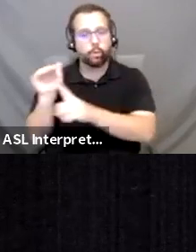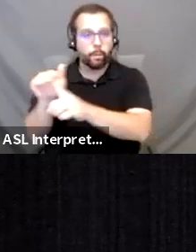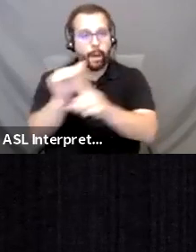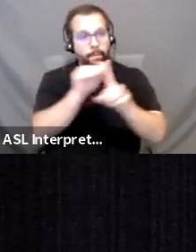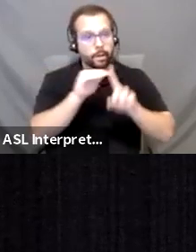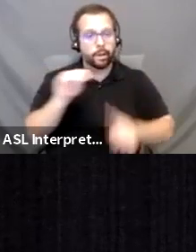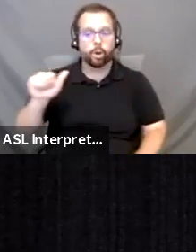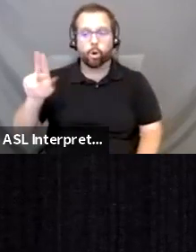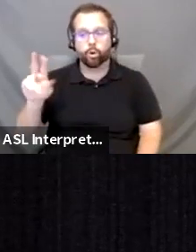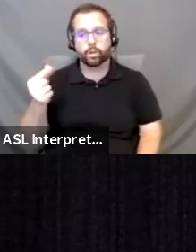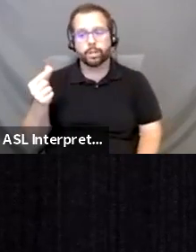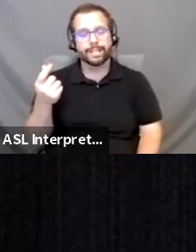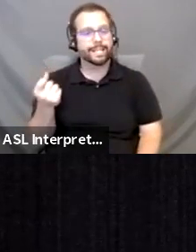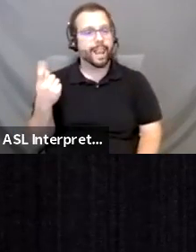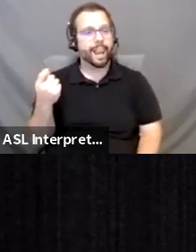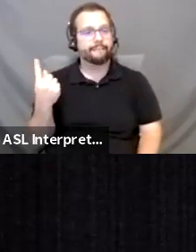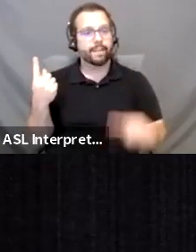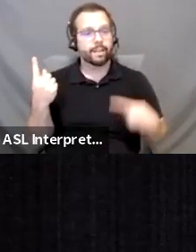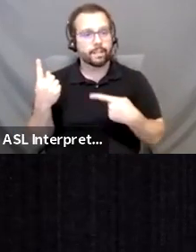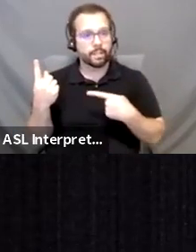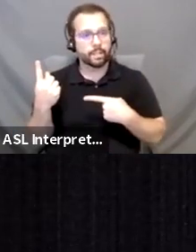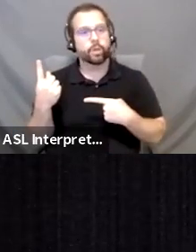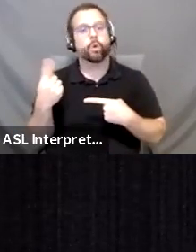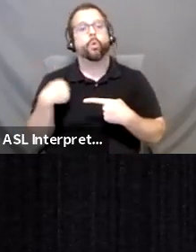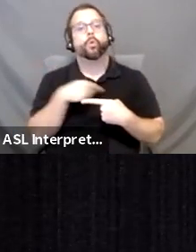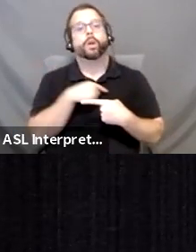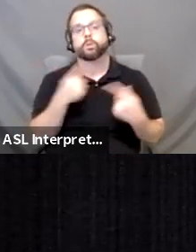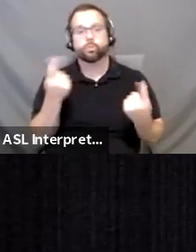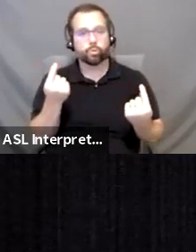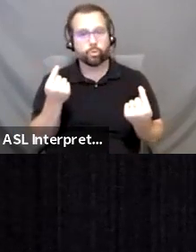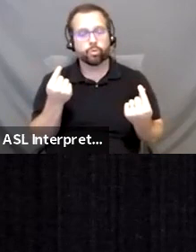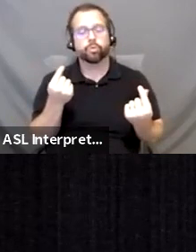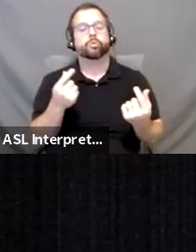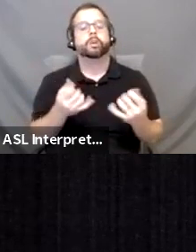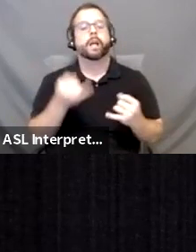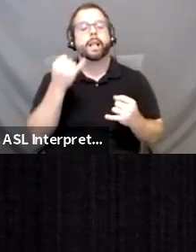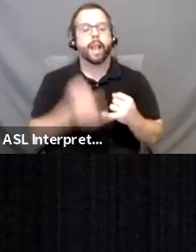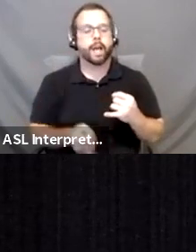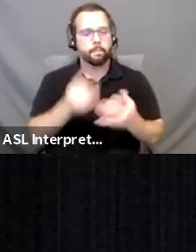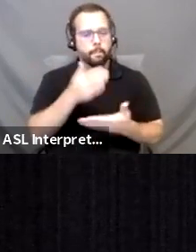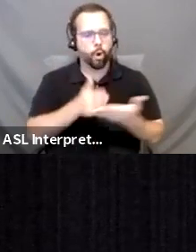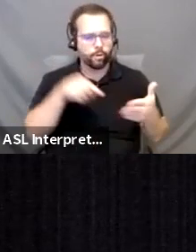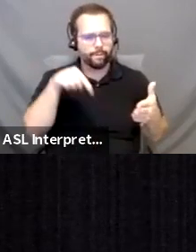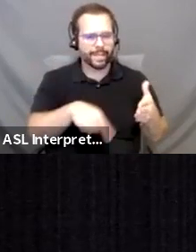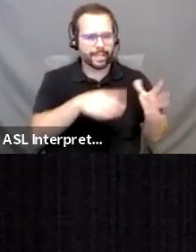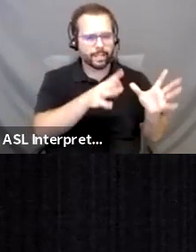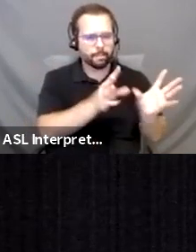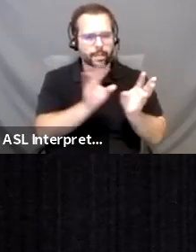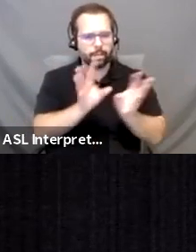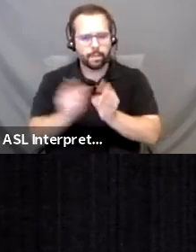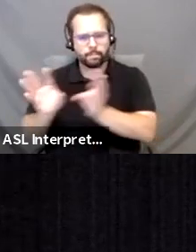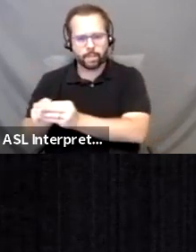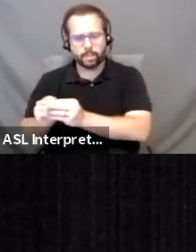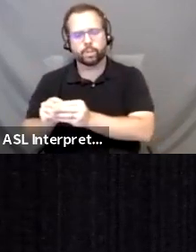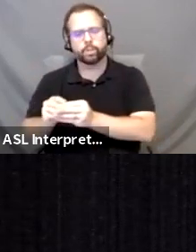August 11th, we are going to be going into the last part of this series. And that's where we're going to talk about where are you